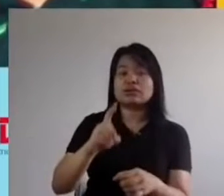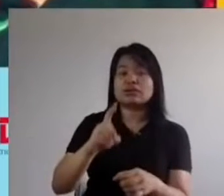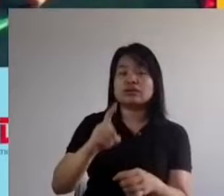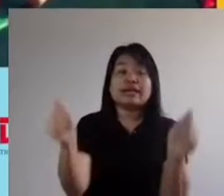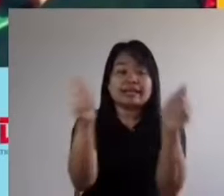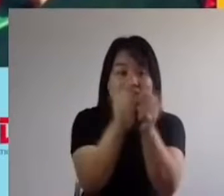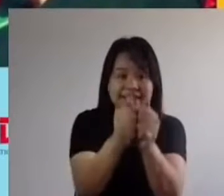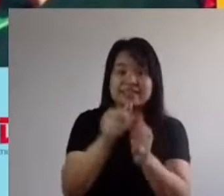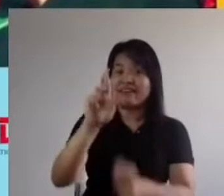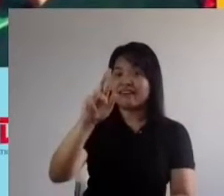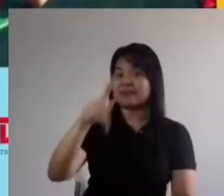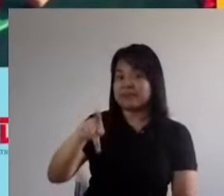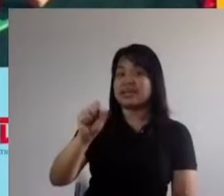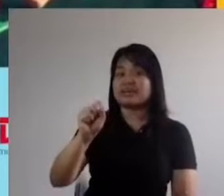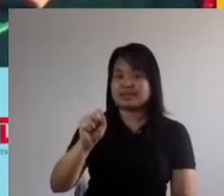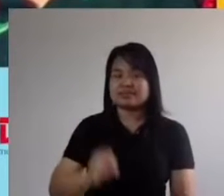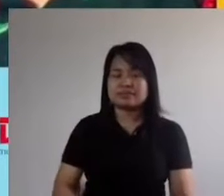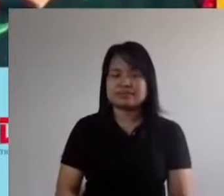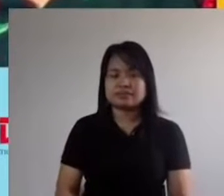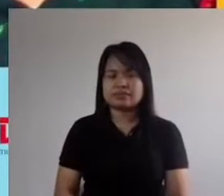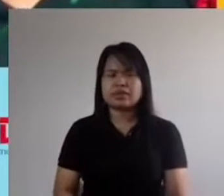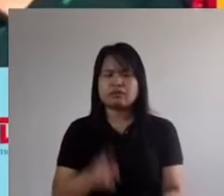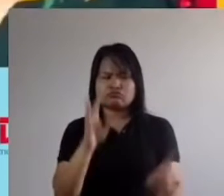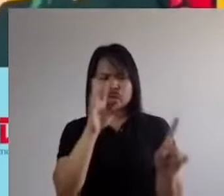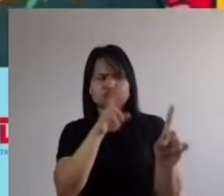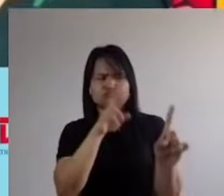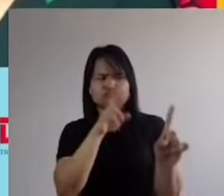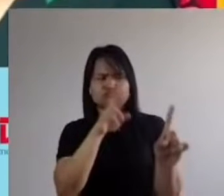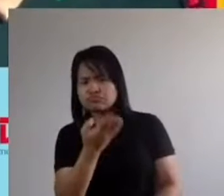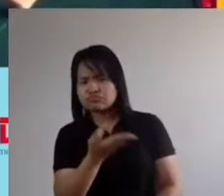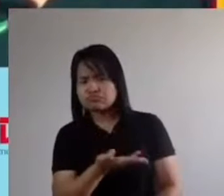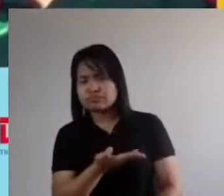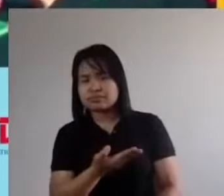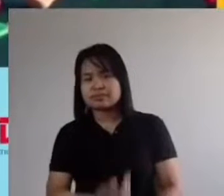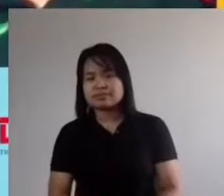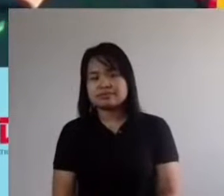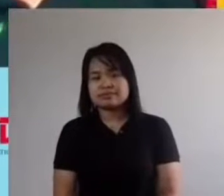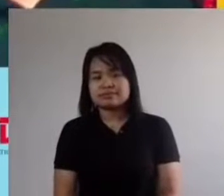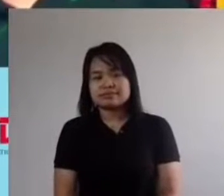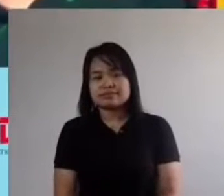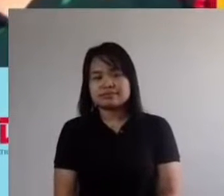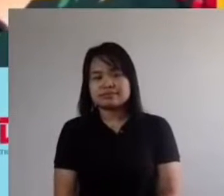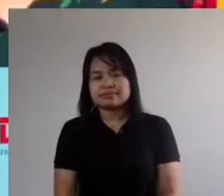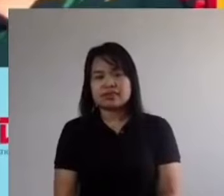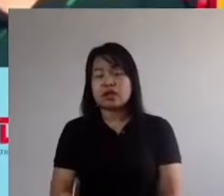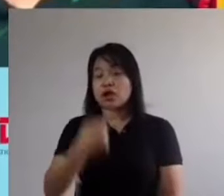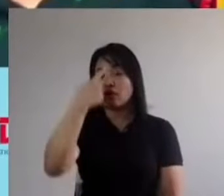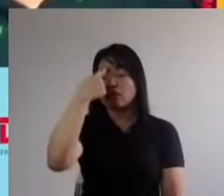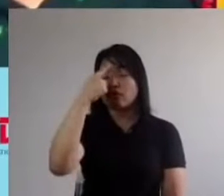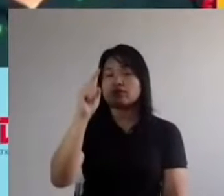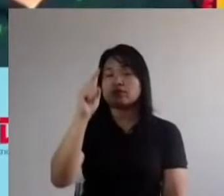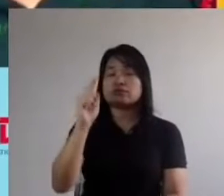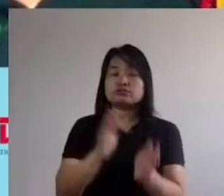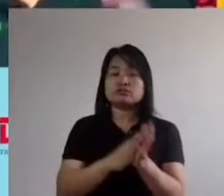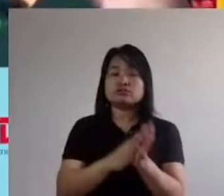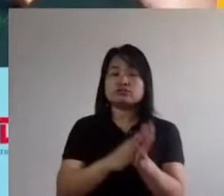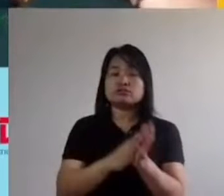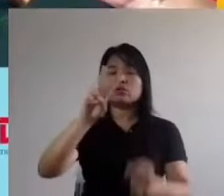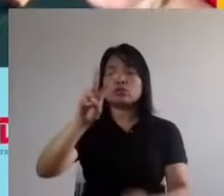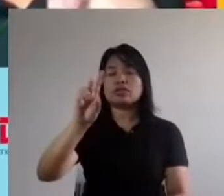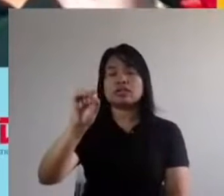RPMS. So if you can see, okay, so for school year 2018-2019